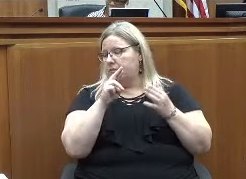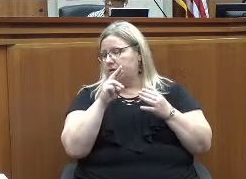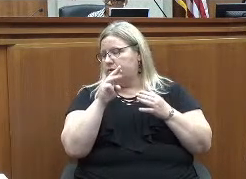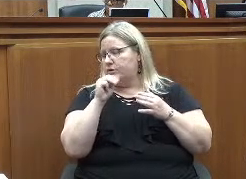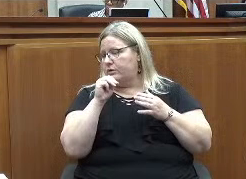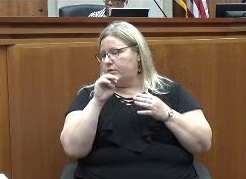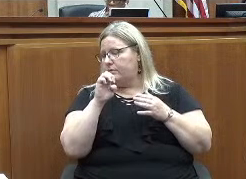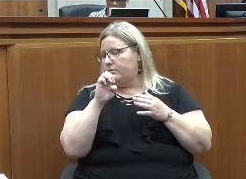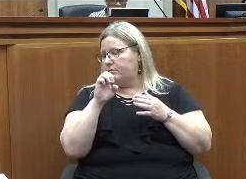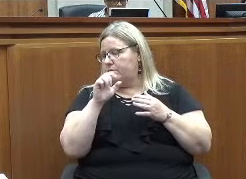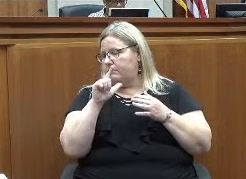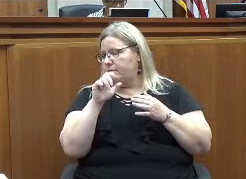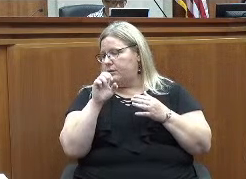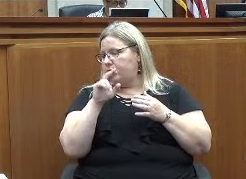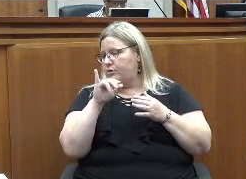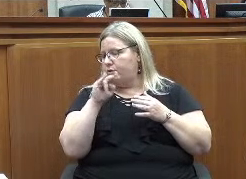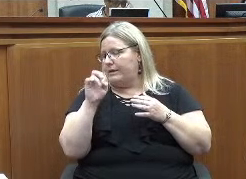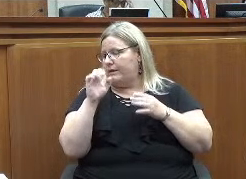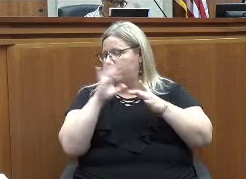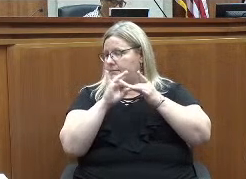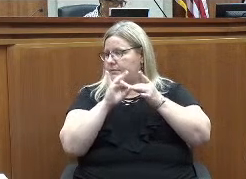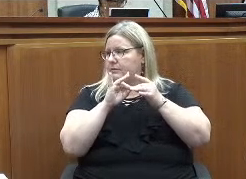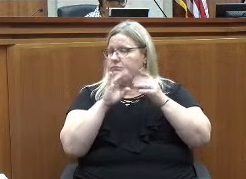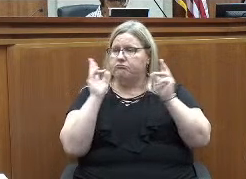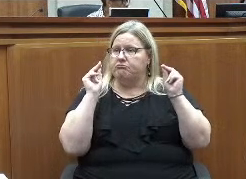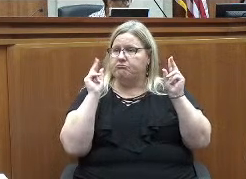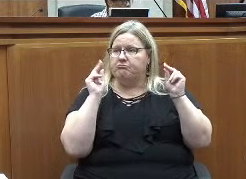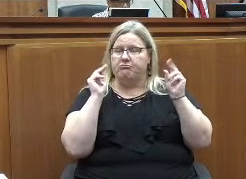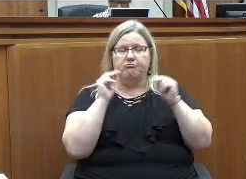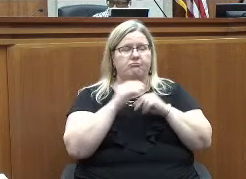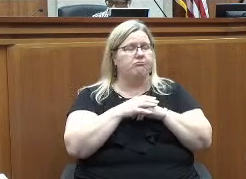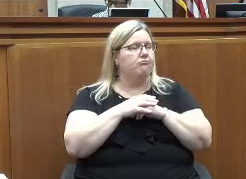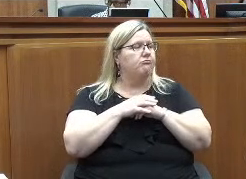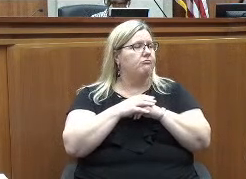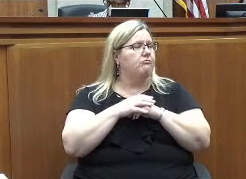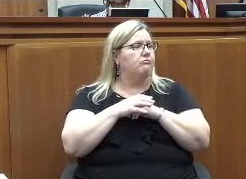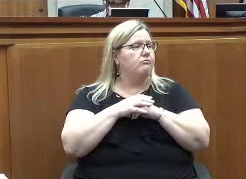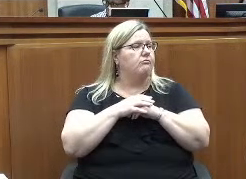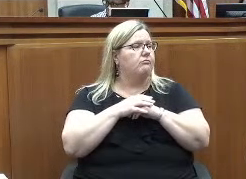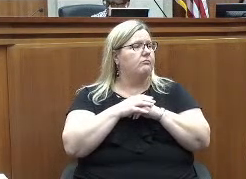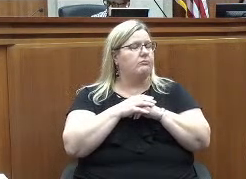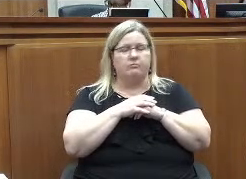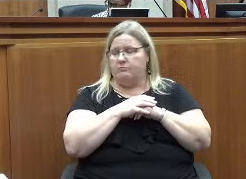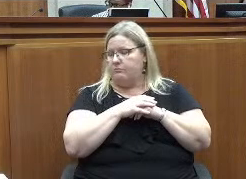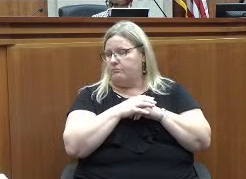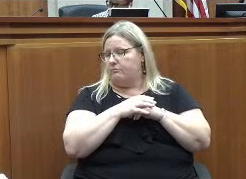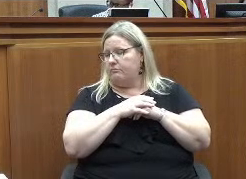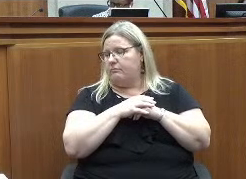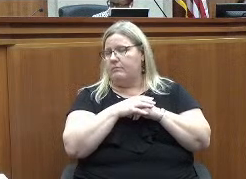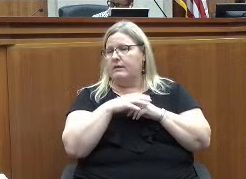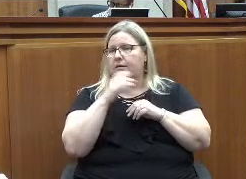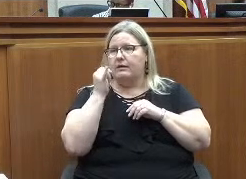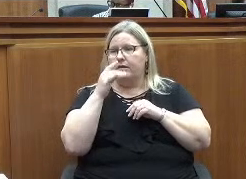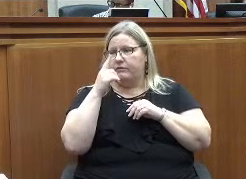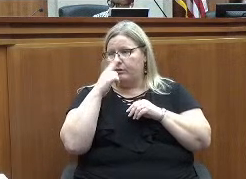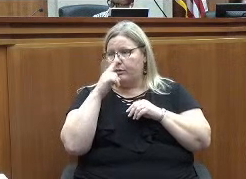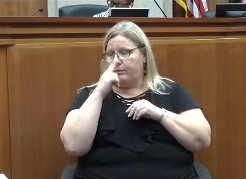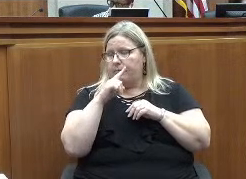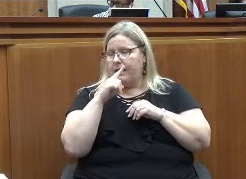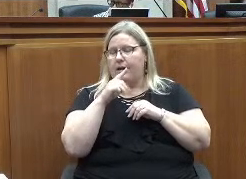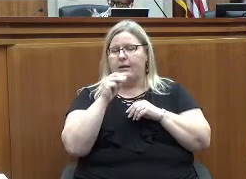Any comments, Mr. Miller? No. Okay. No, my So, Could you, if you don't mind, Mr. Morris,